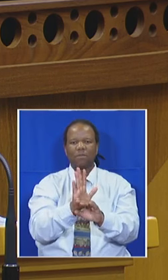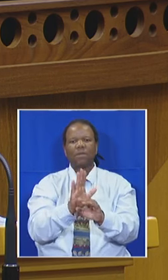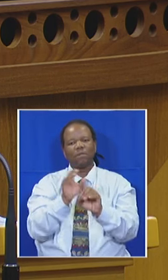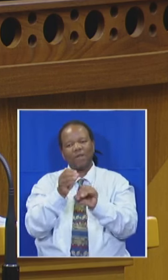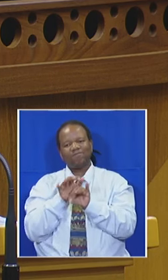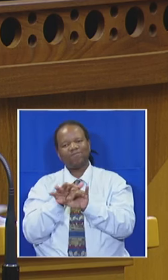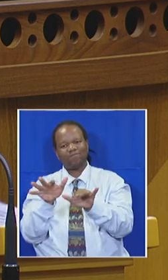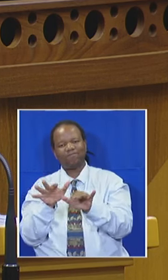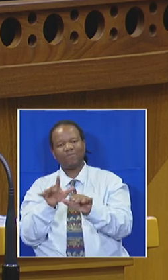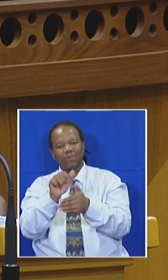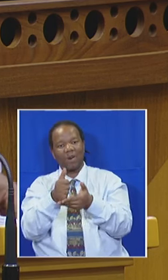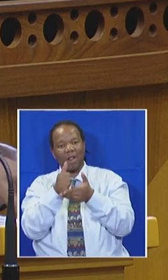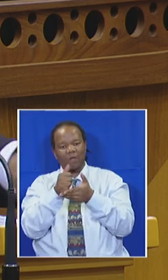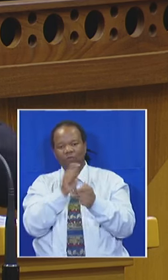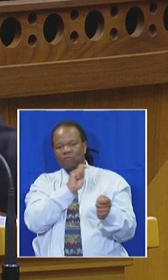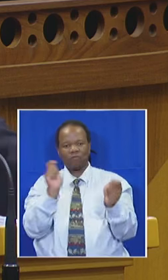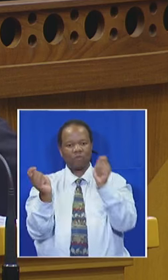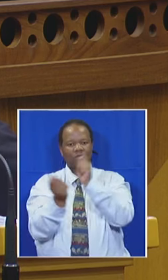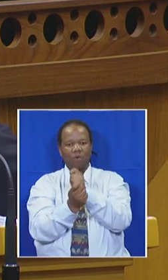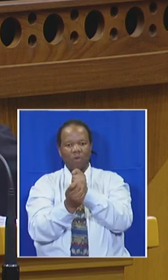economic transformation.